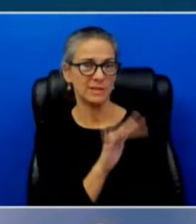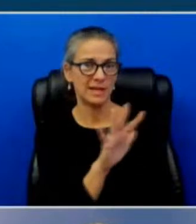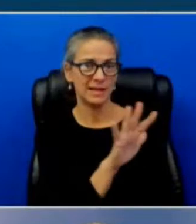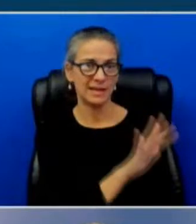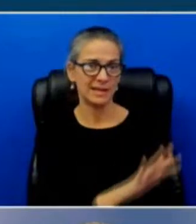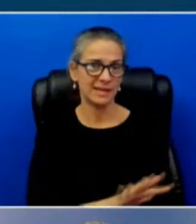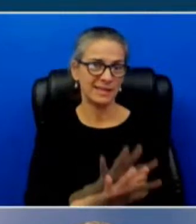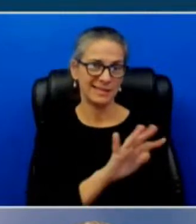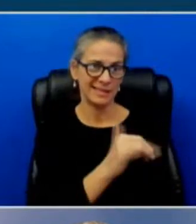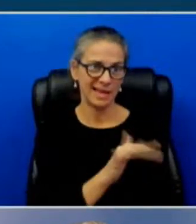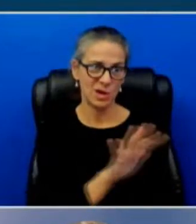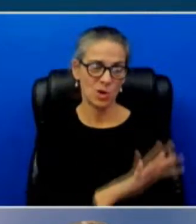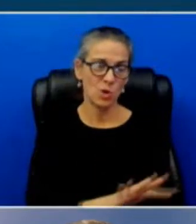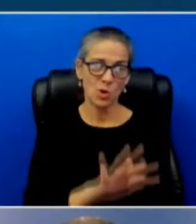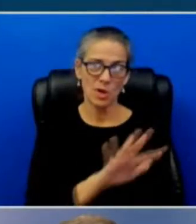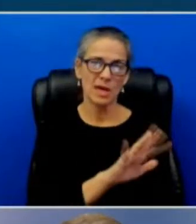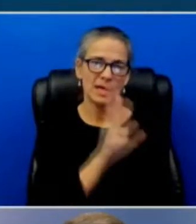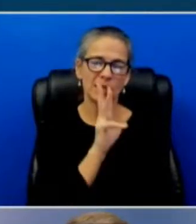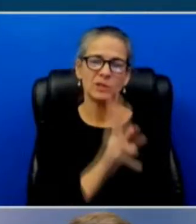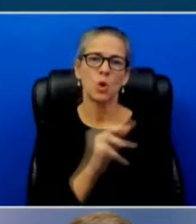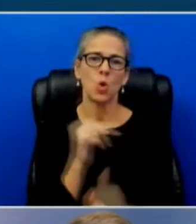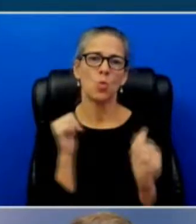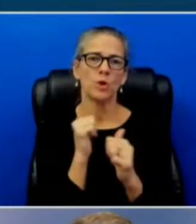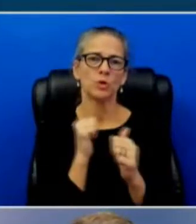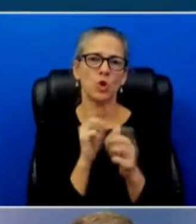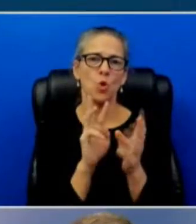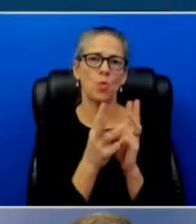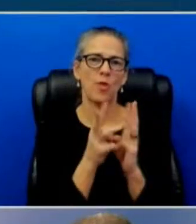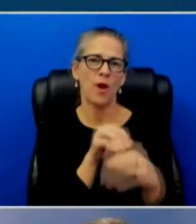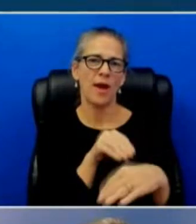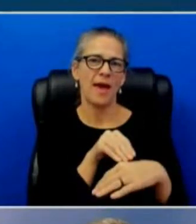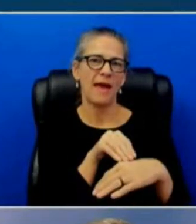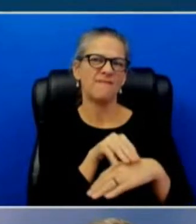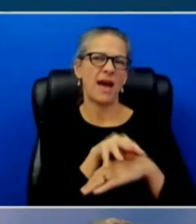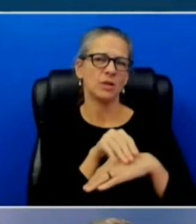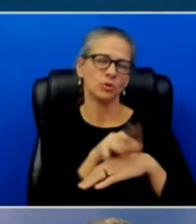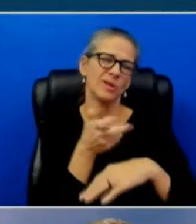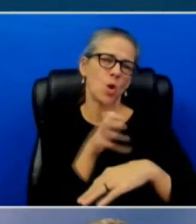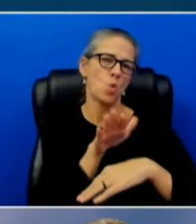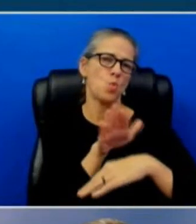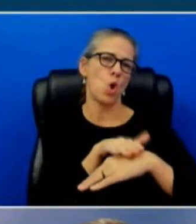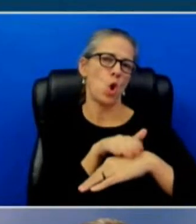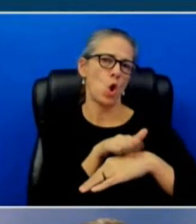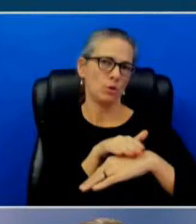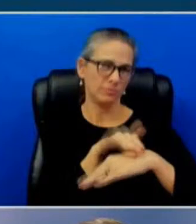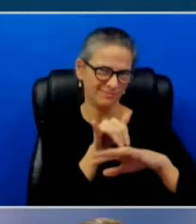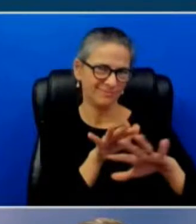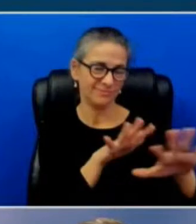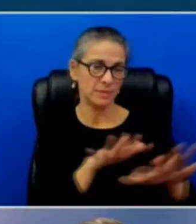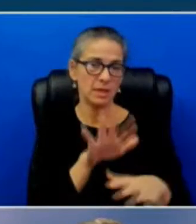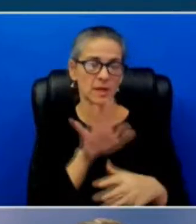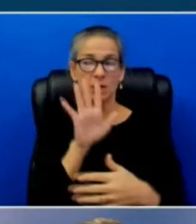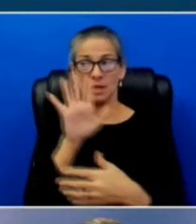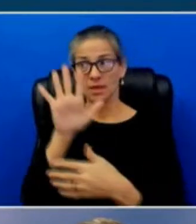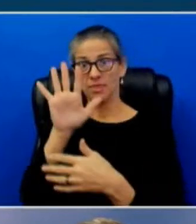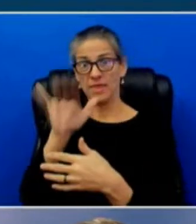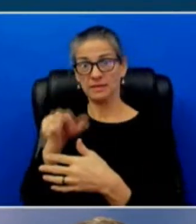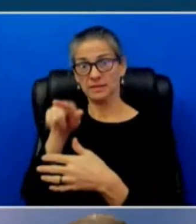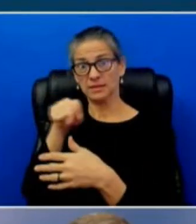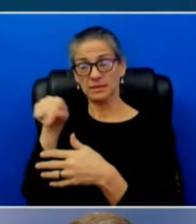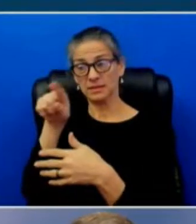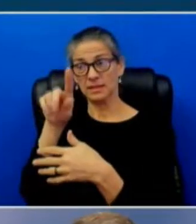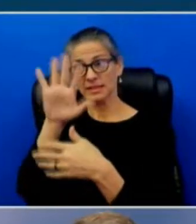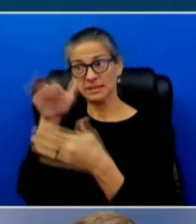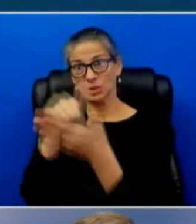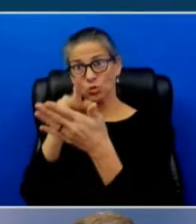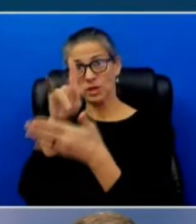weather advisory. The winter storm warning continues for Central Kentucky from until 6